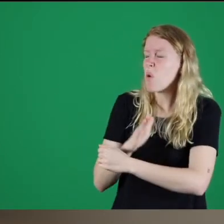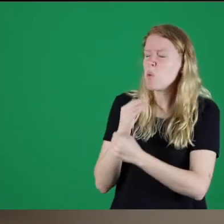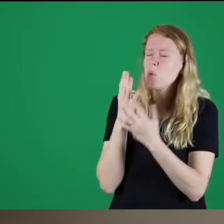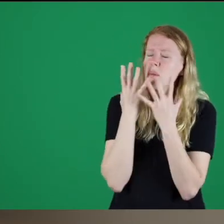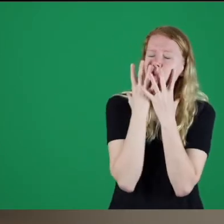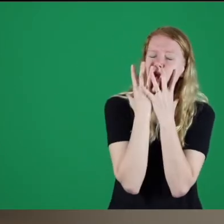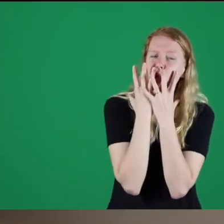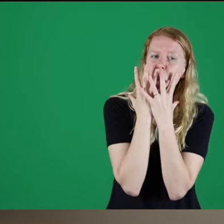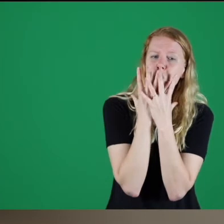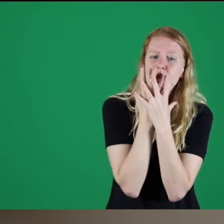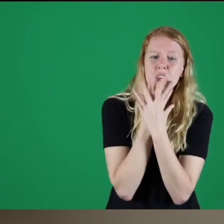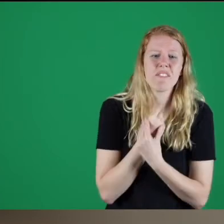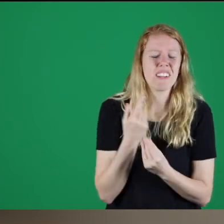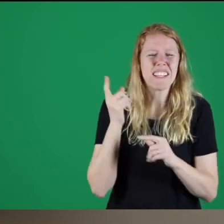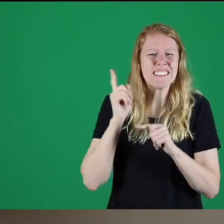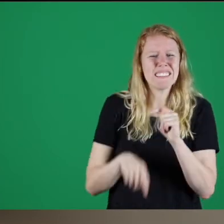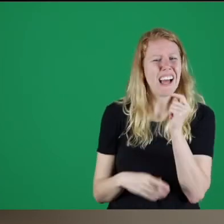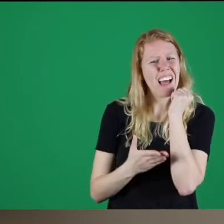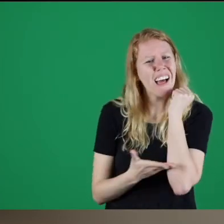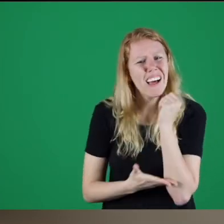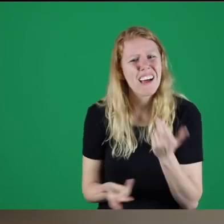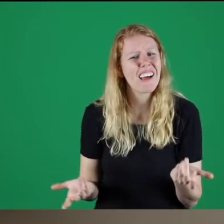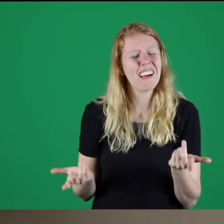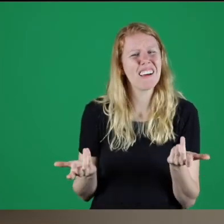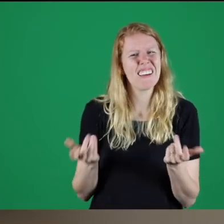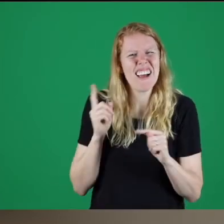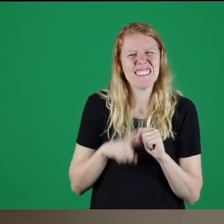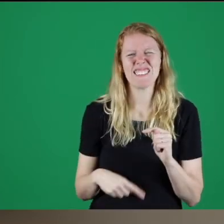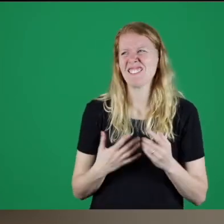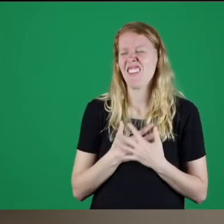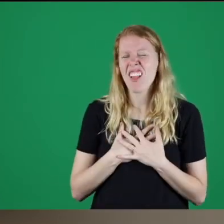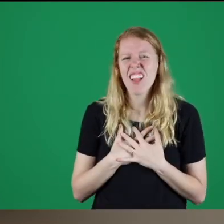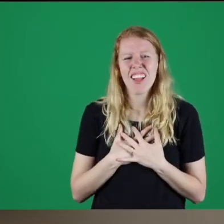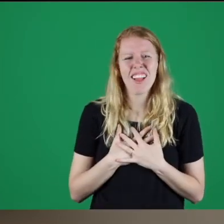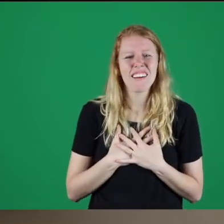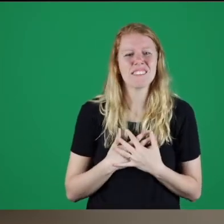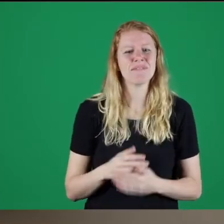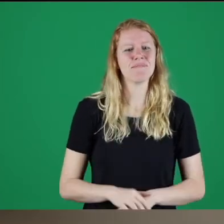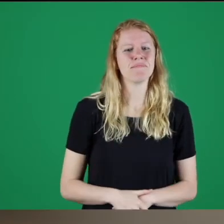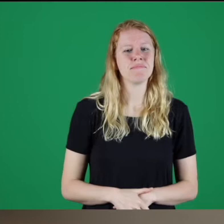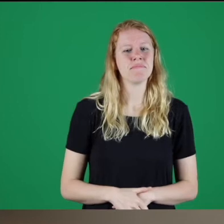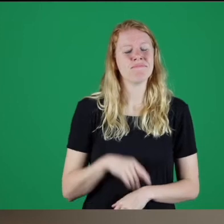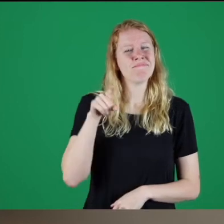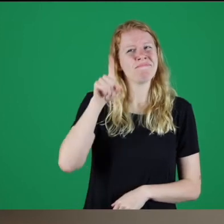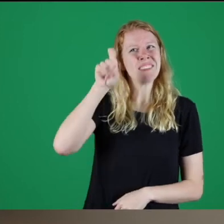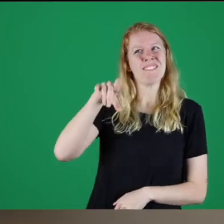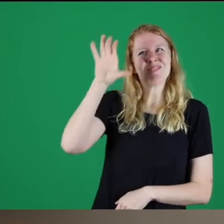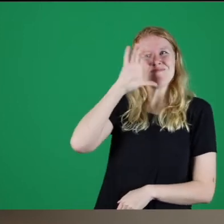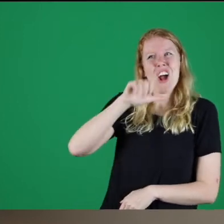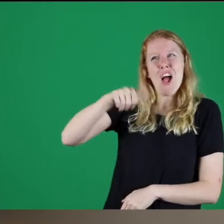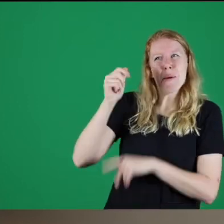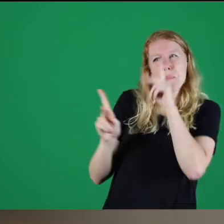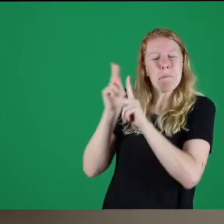song of the bird is too beautiful. We could not chop down the tree. You must find someone else to